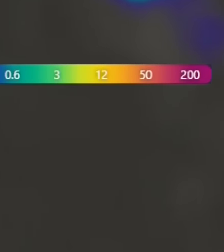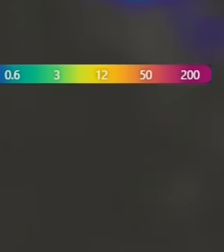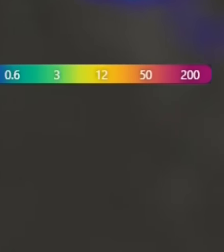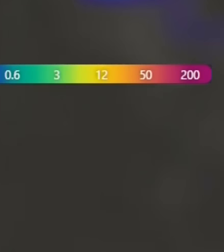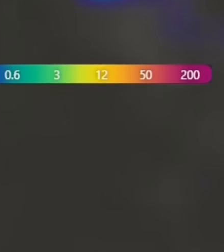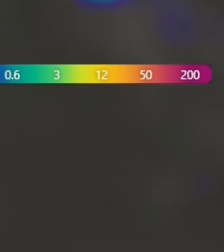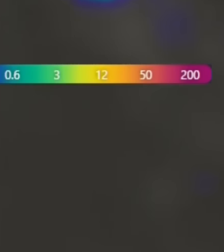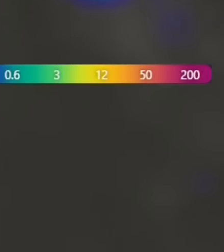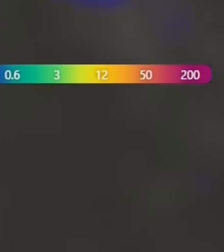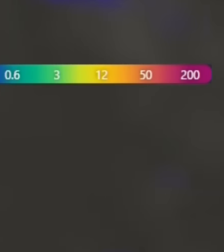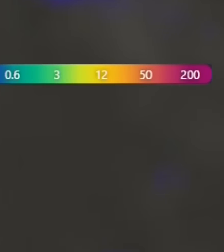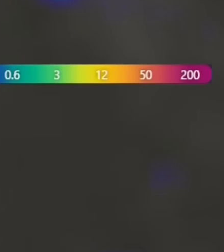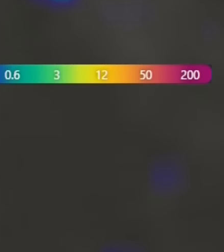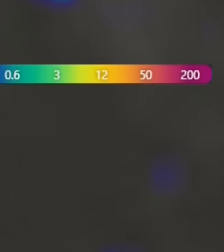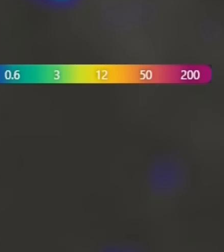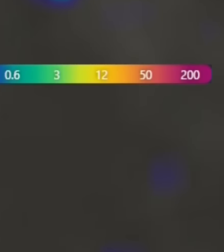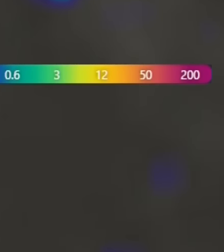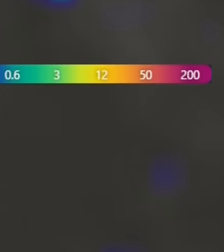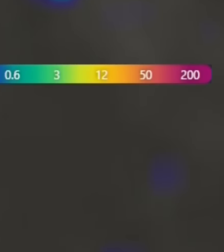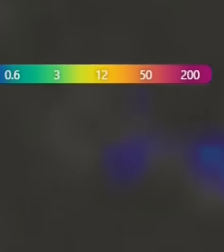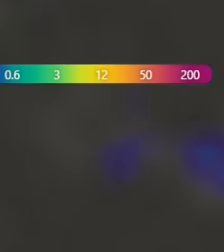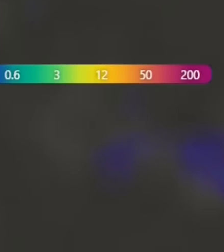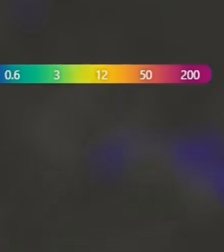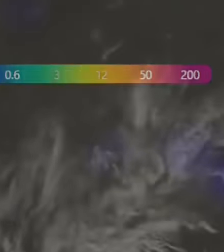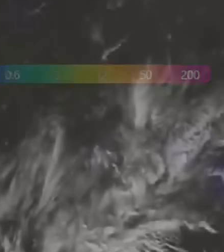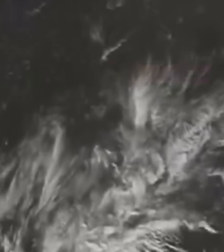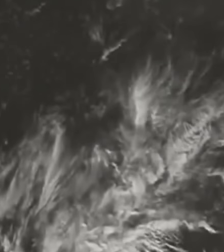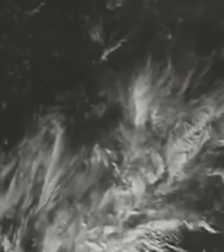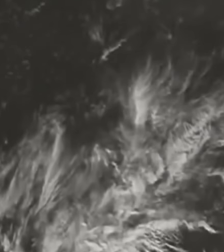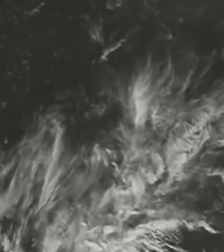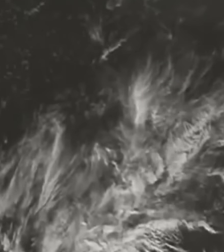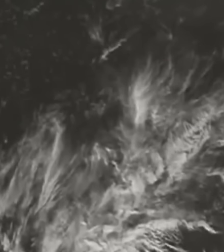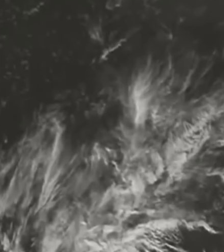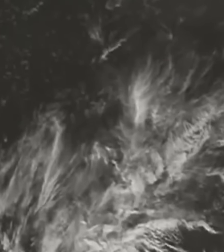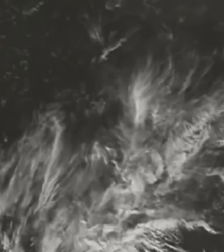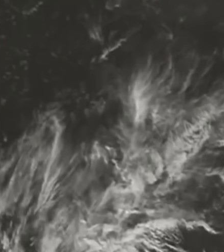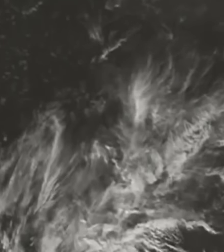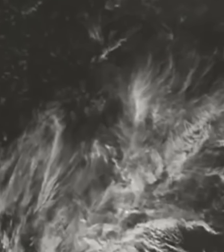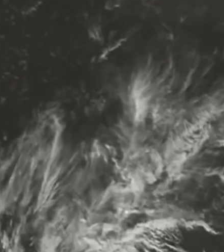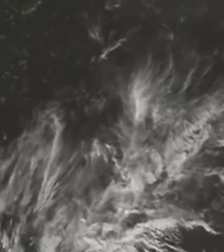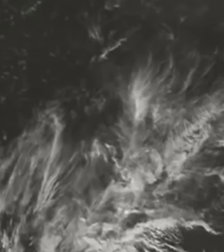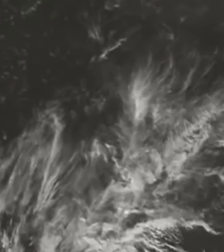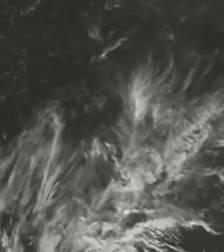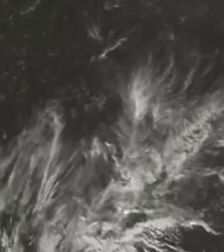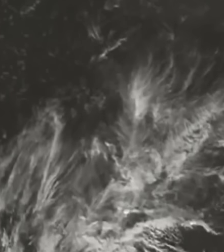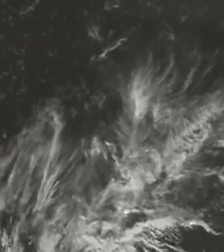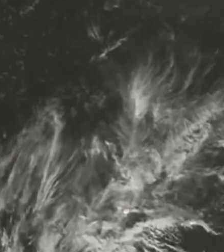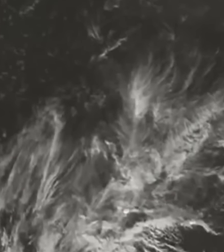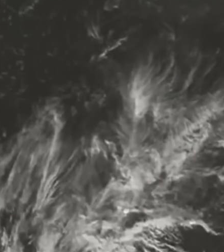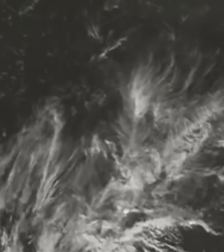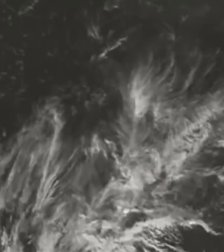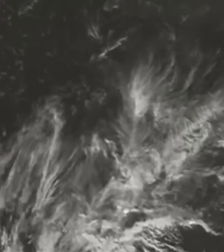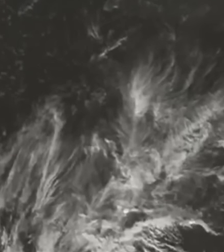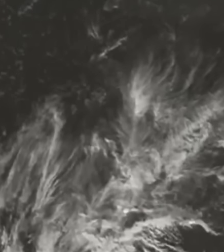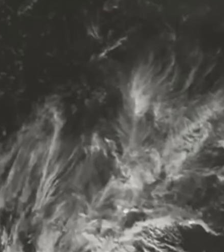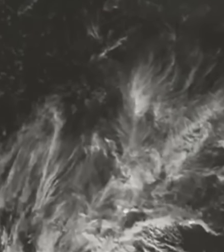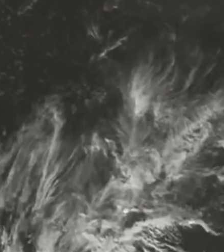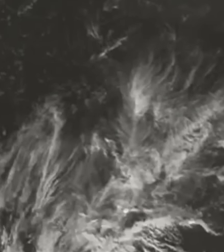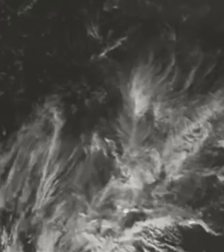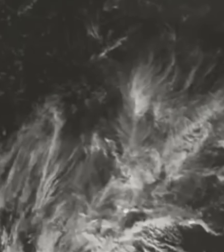with some scattered showers. Further south, we have there strong daytime heating, maintaining